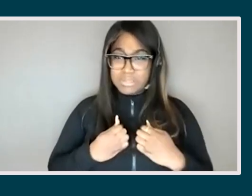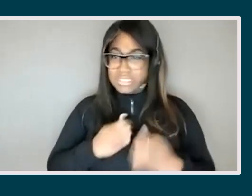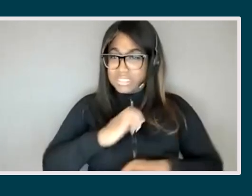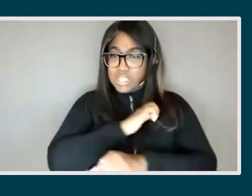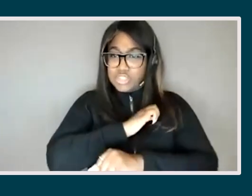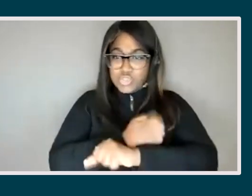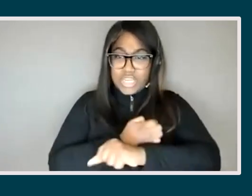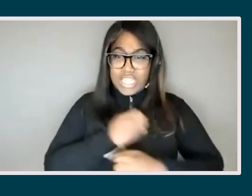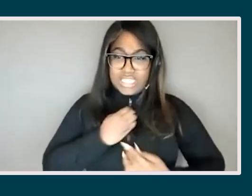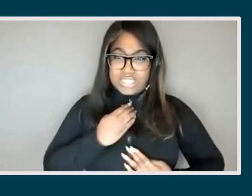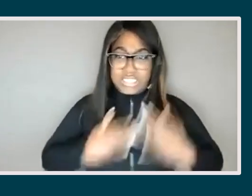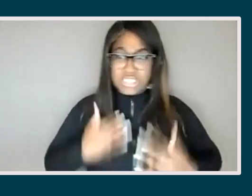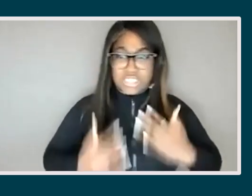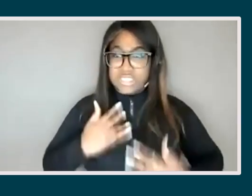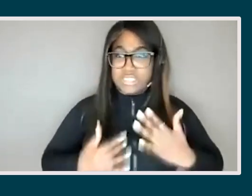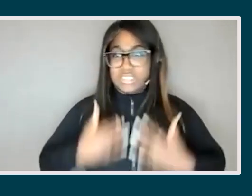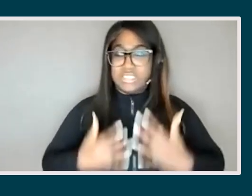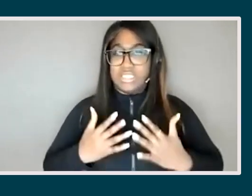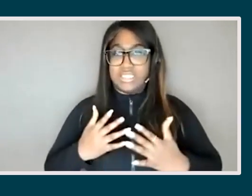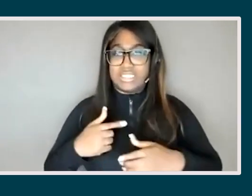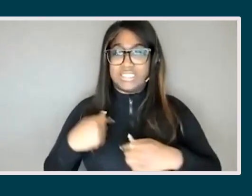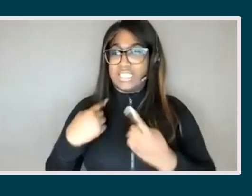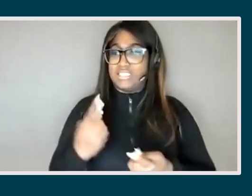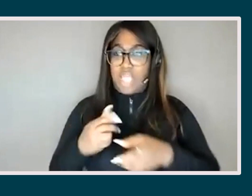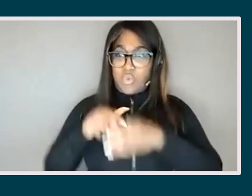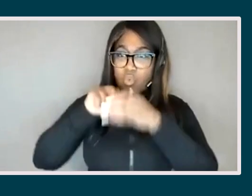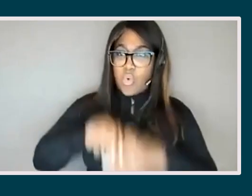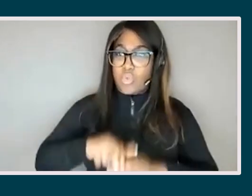had, since I rode a roller coaster. Like, it was